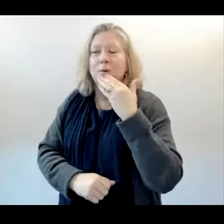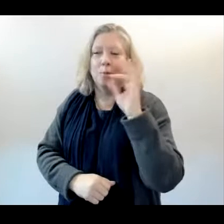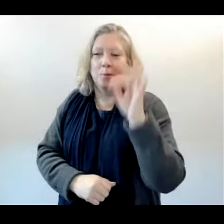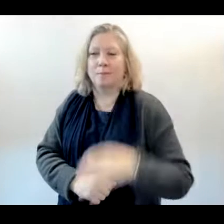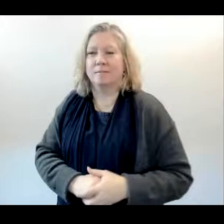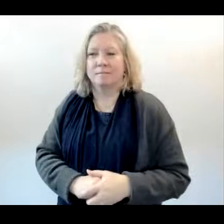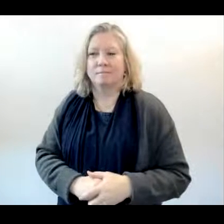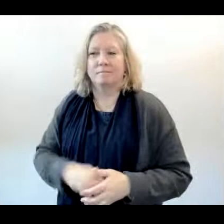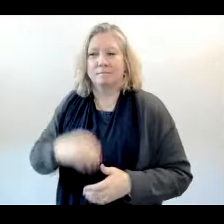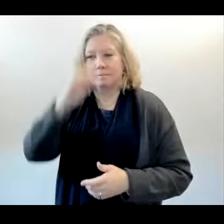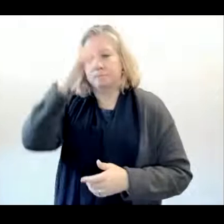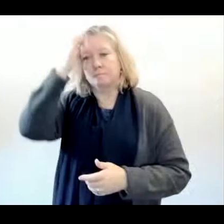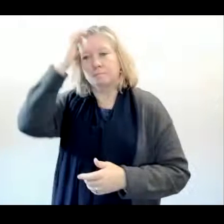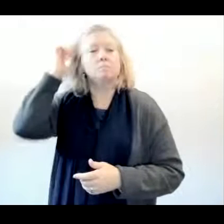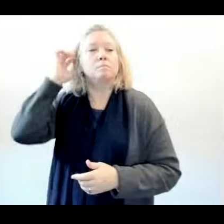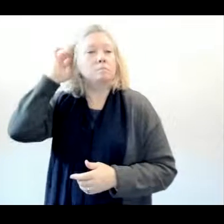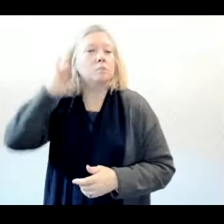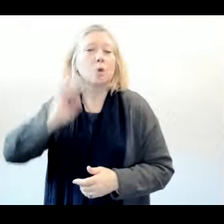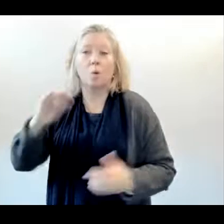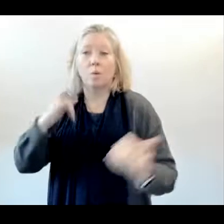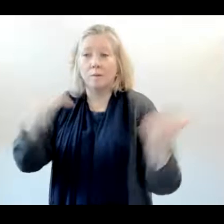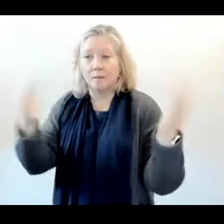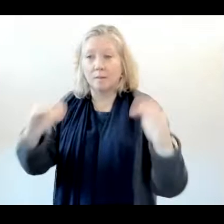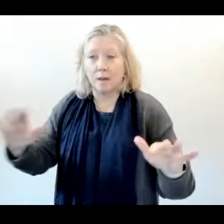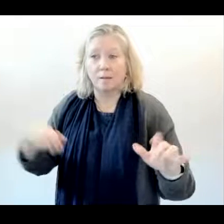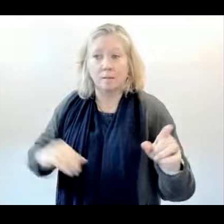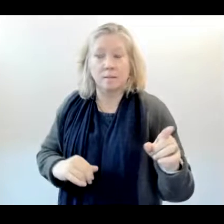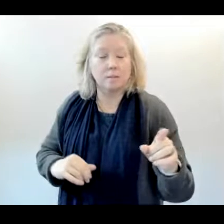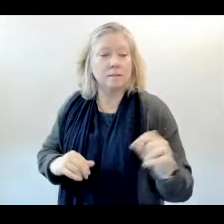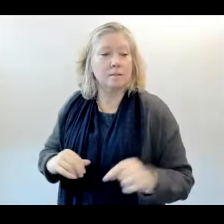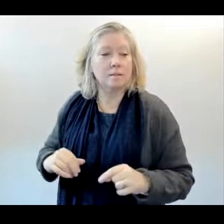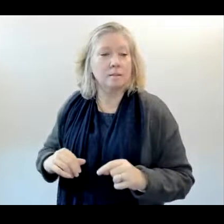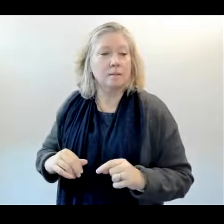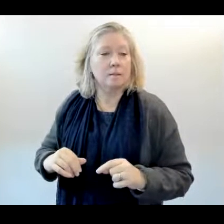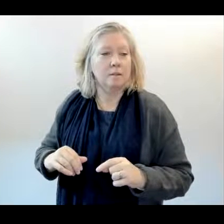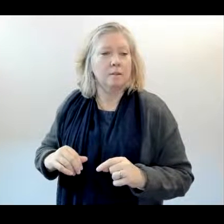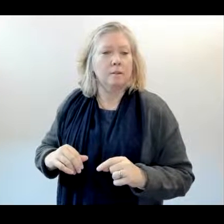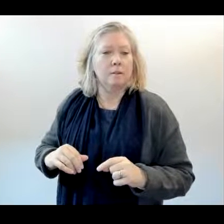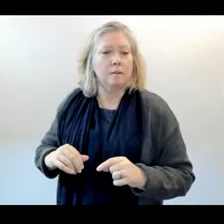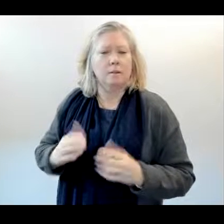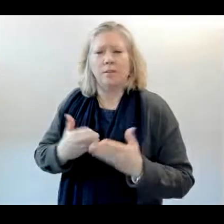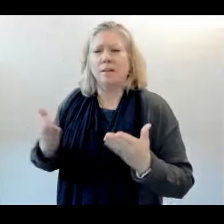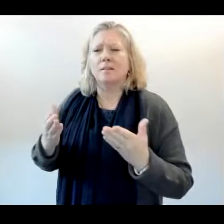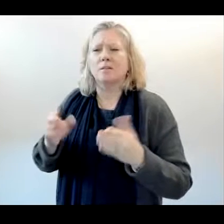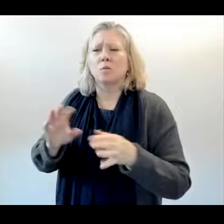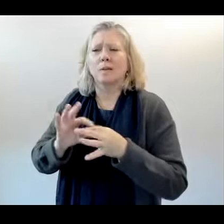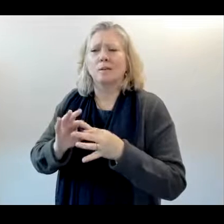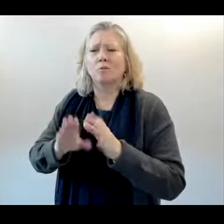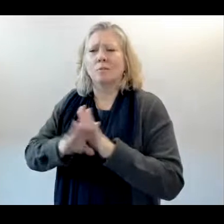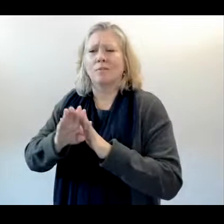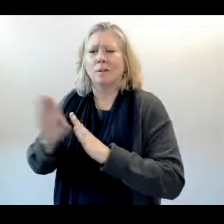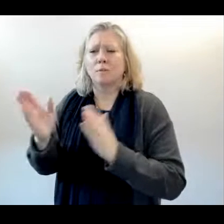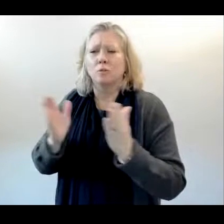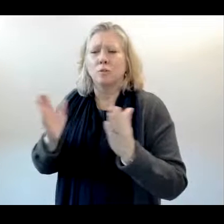thank you. Next on the agenda, we have a series of items under Development Services for